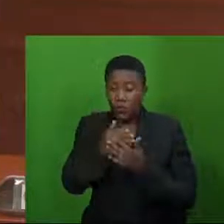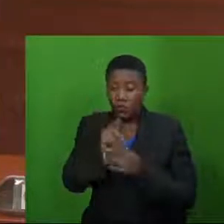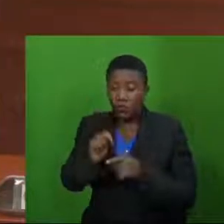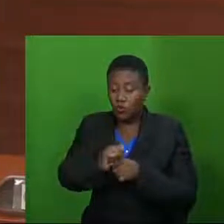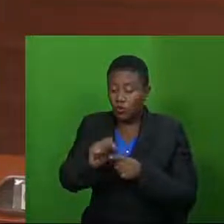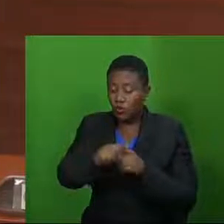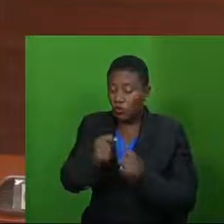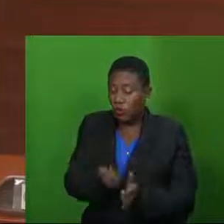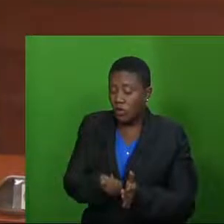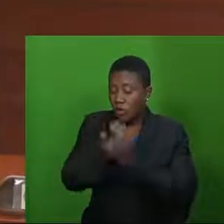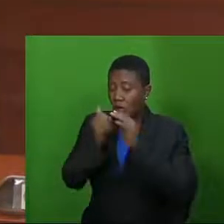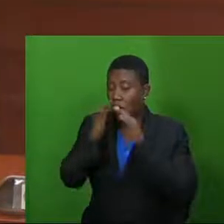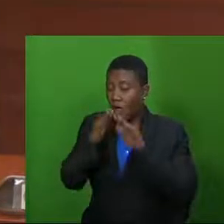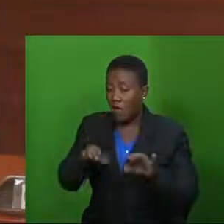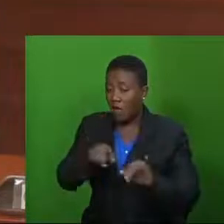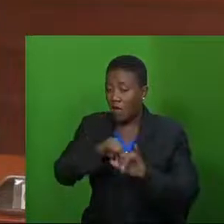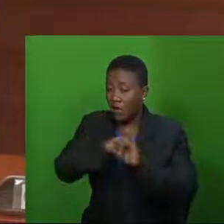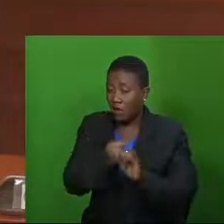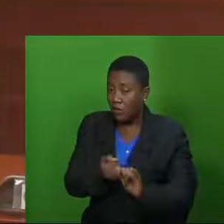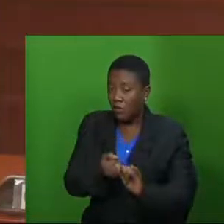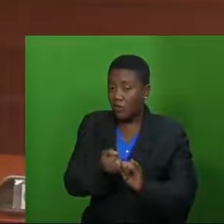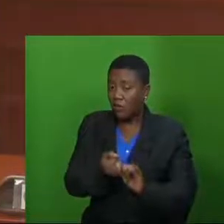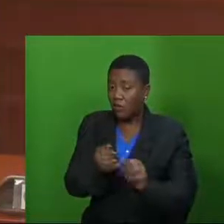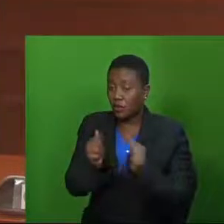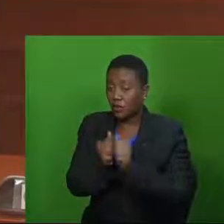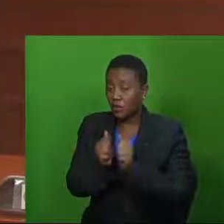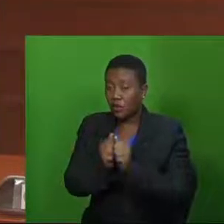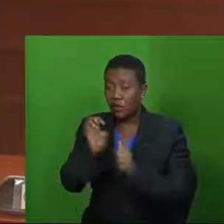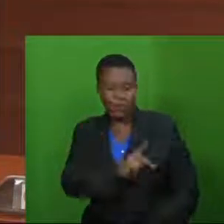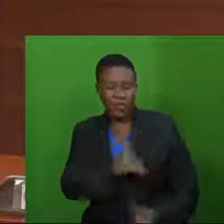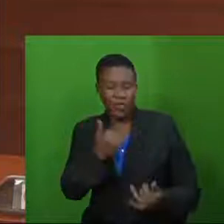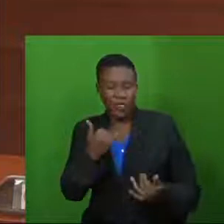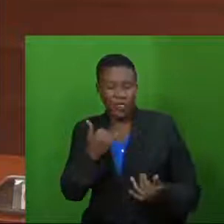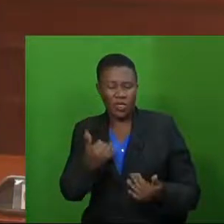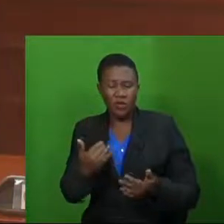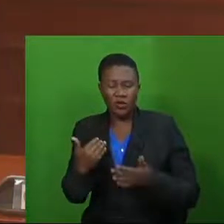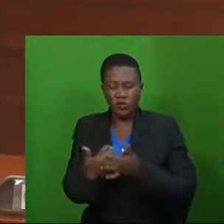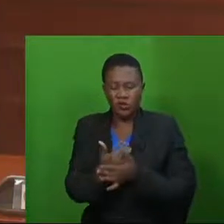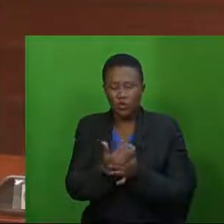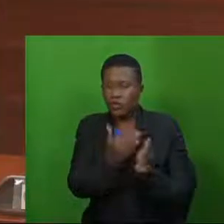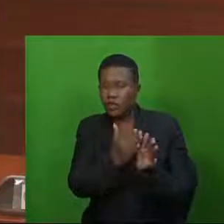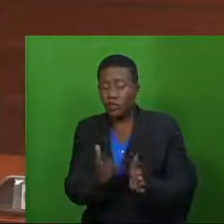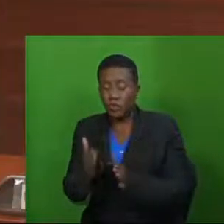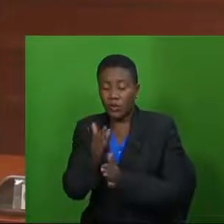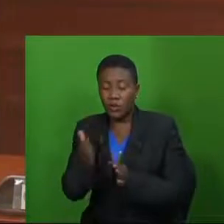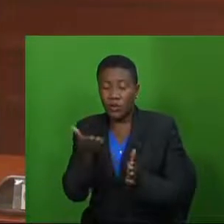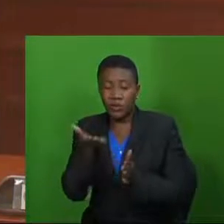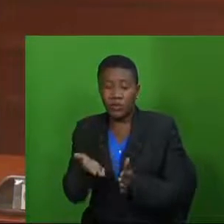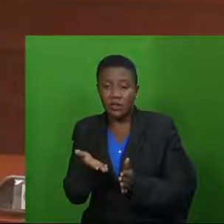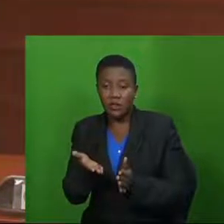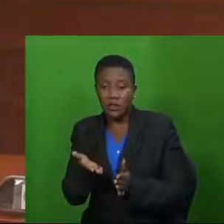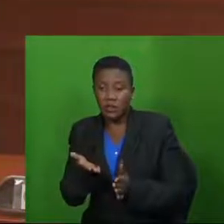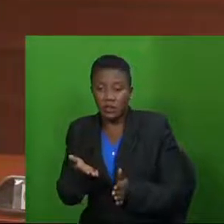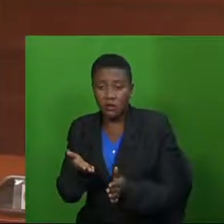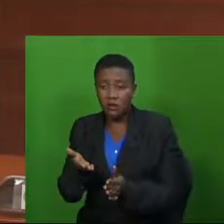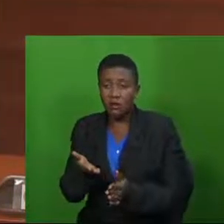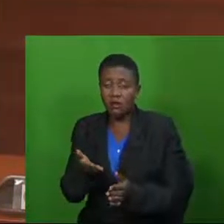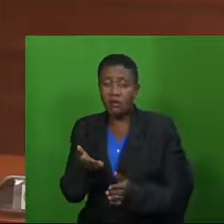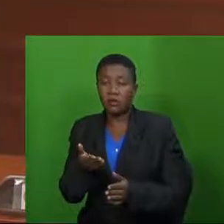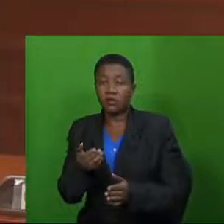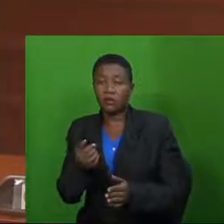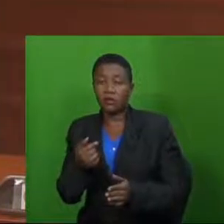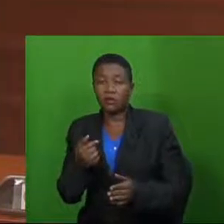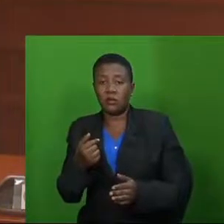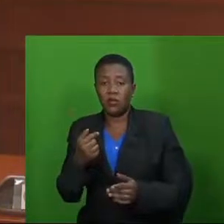House implement e-Parliament. Now with the new in place, which necessitates that